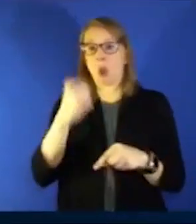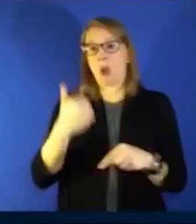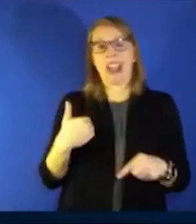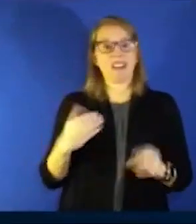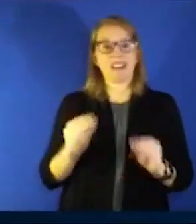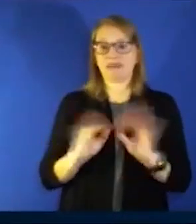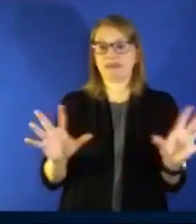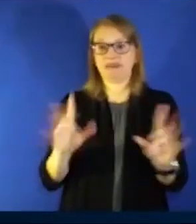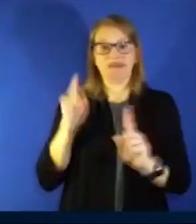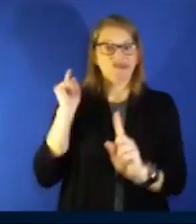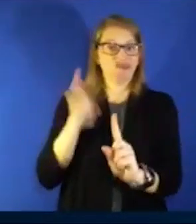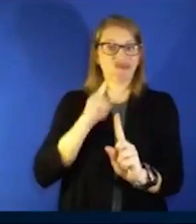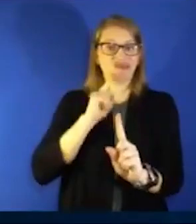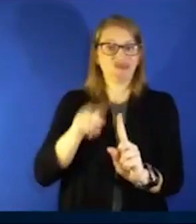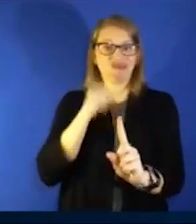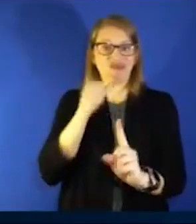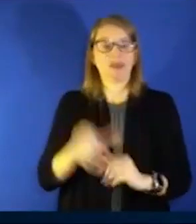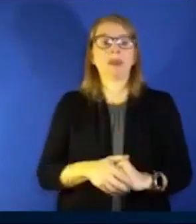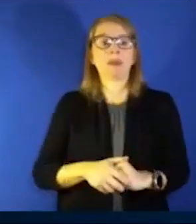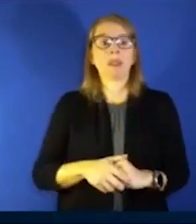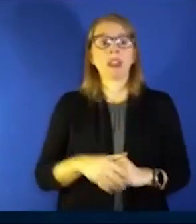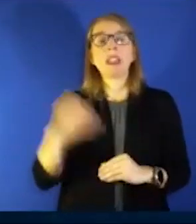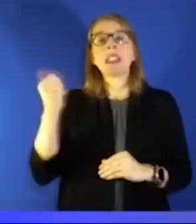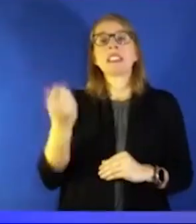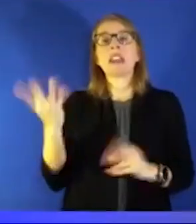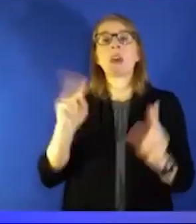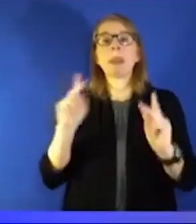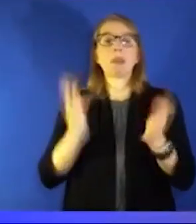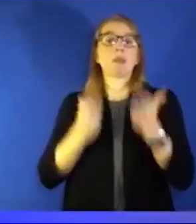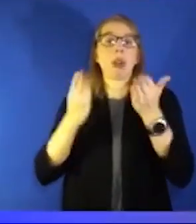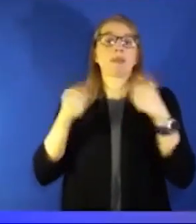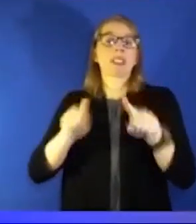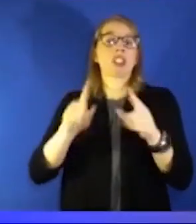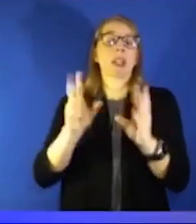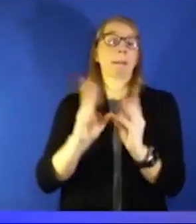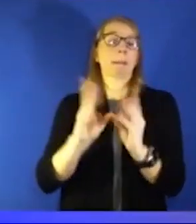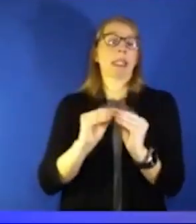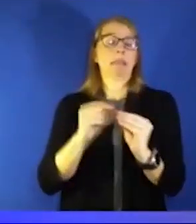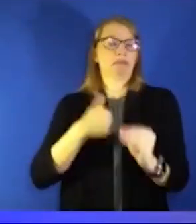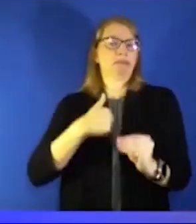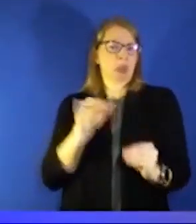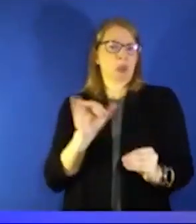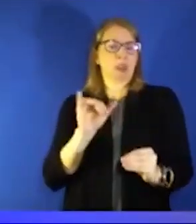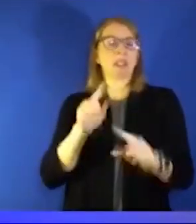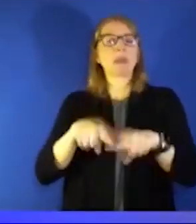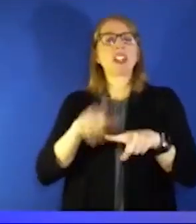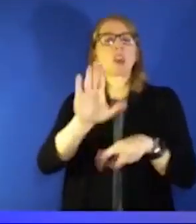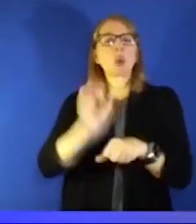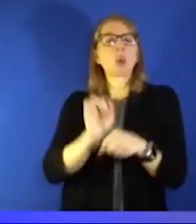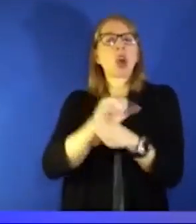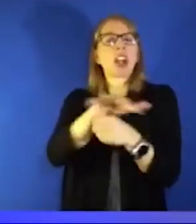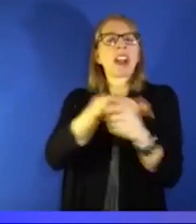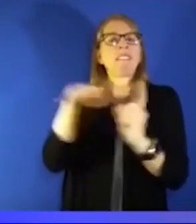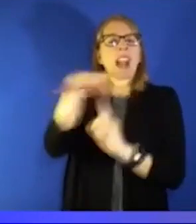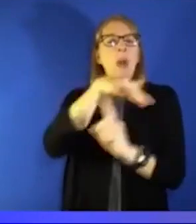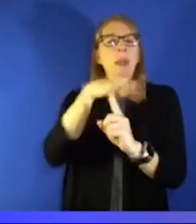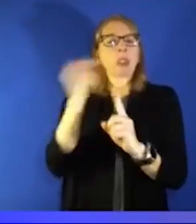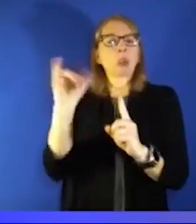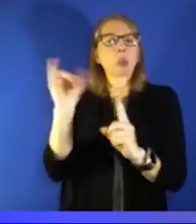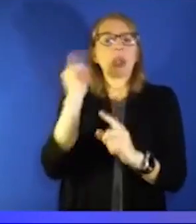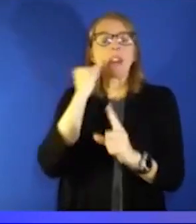up at the meeting and several other people brought up is, probably depends on your work environment too. If you